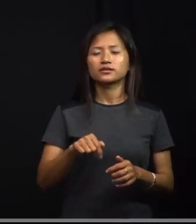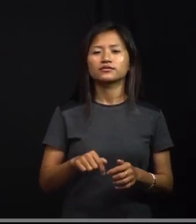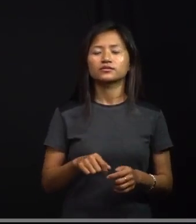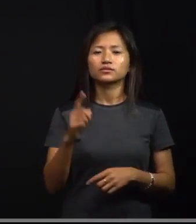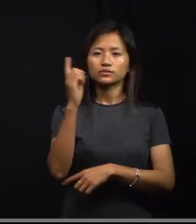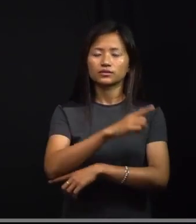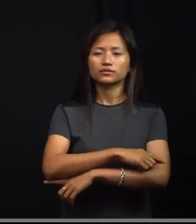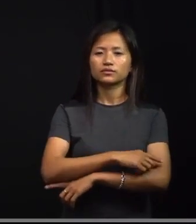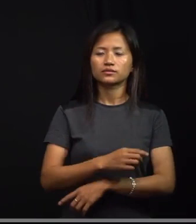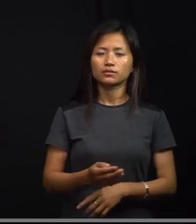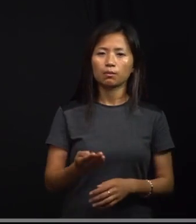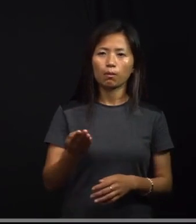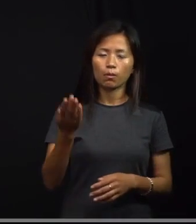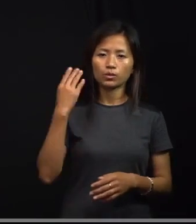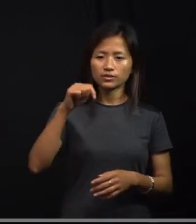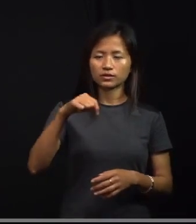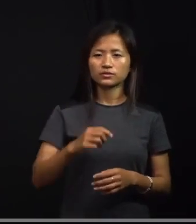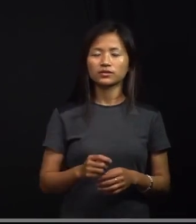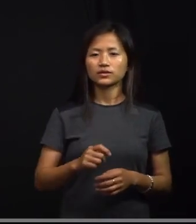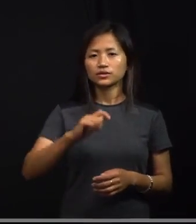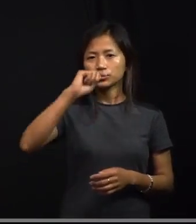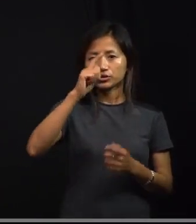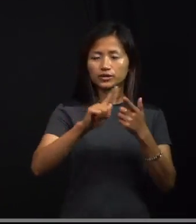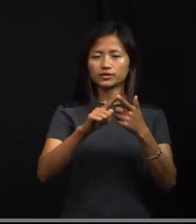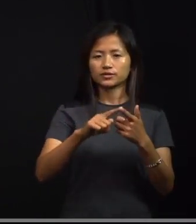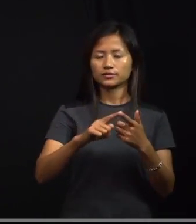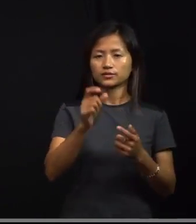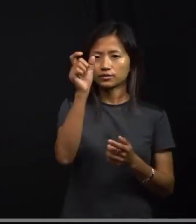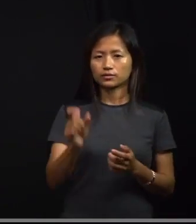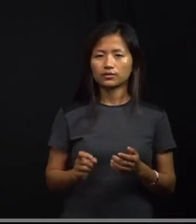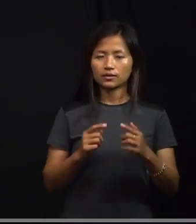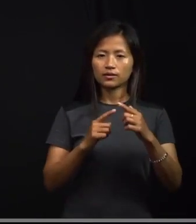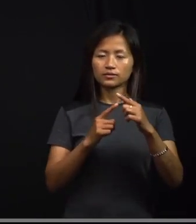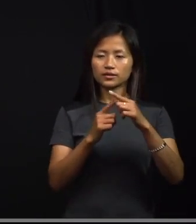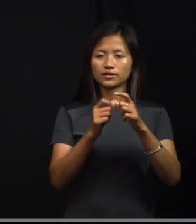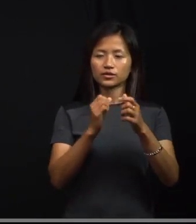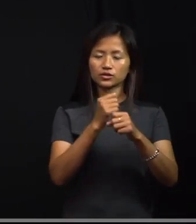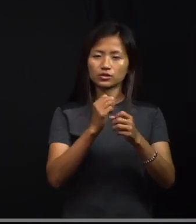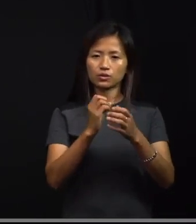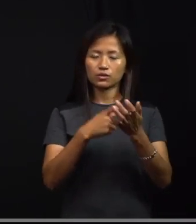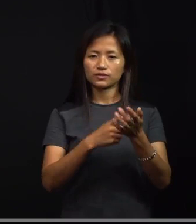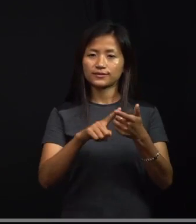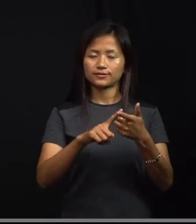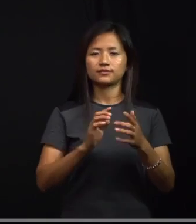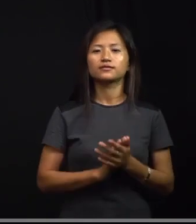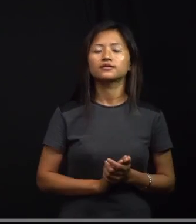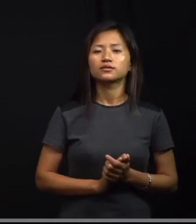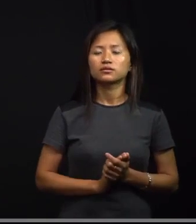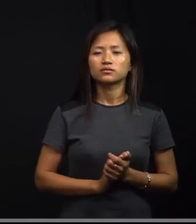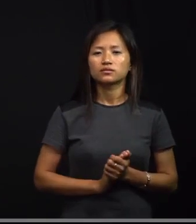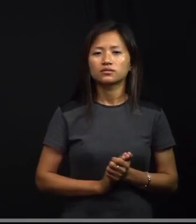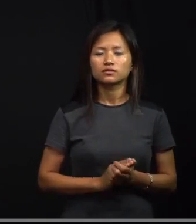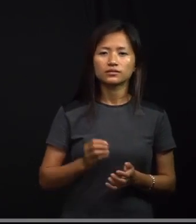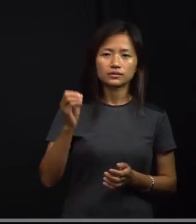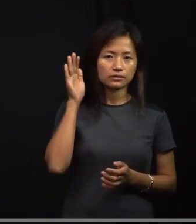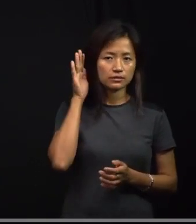some modern thinkers and educationists, then we have Rabindranath Tagore. You must have heard about him, right? So he